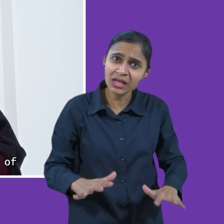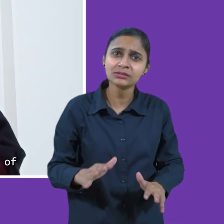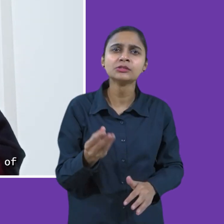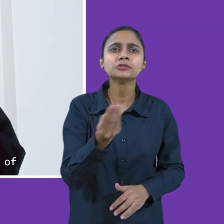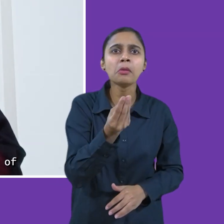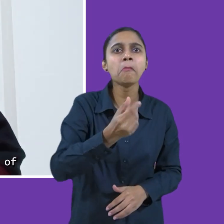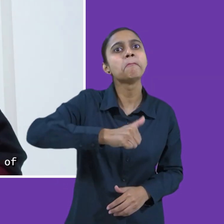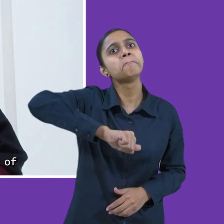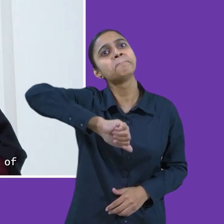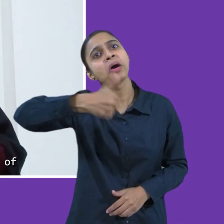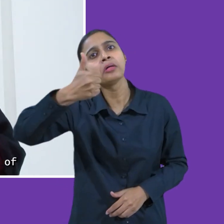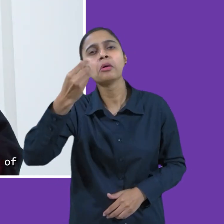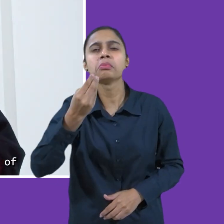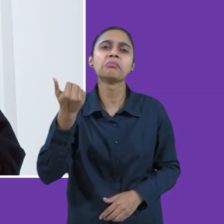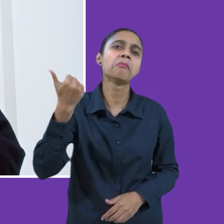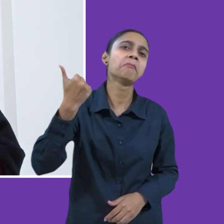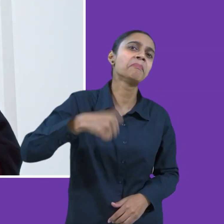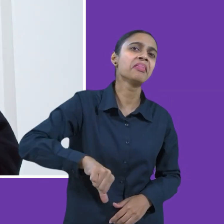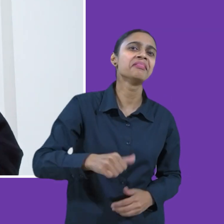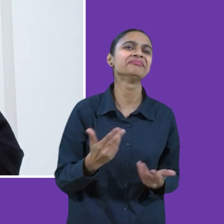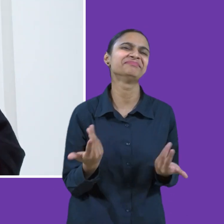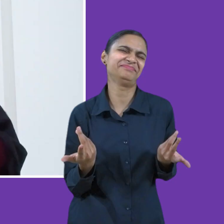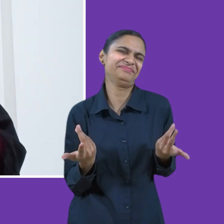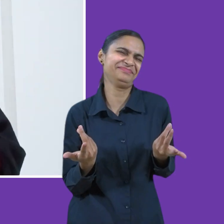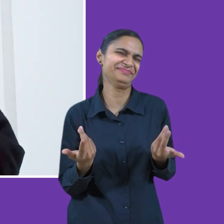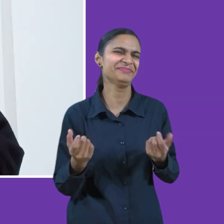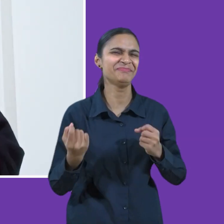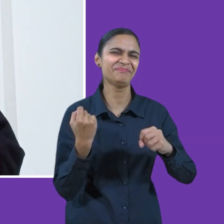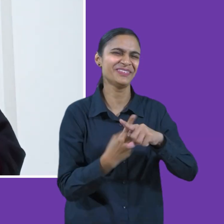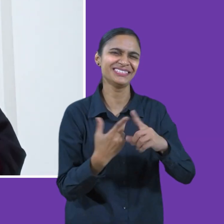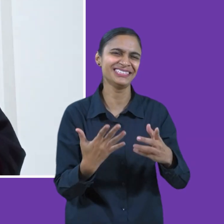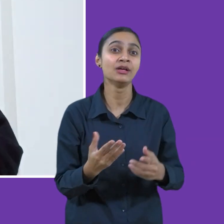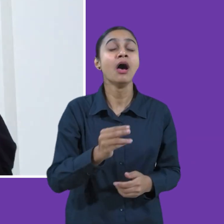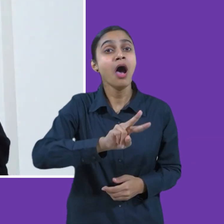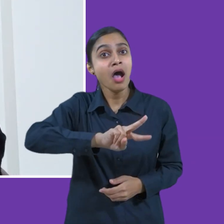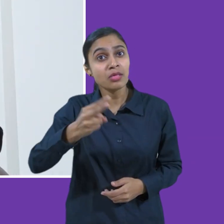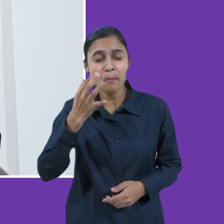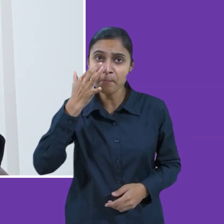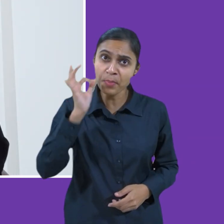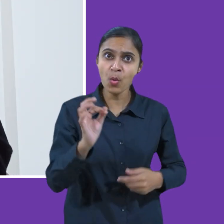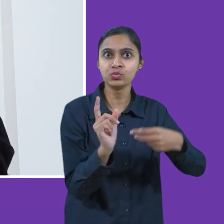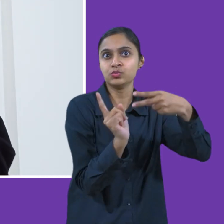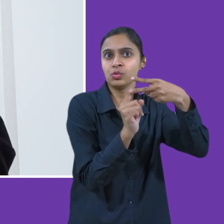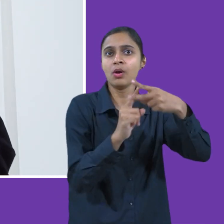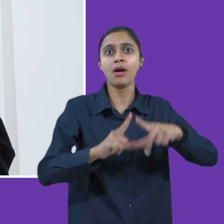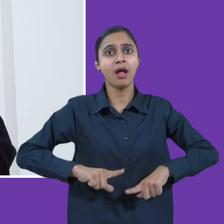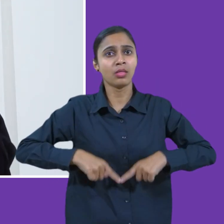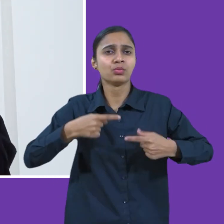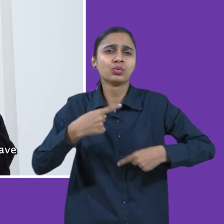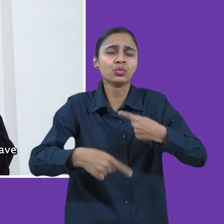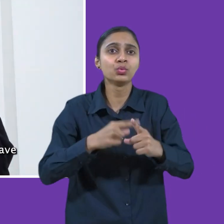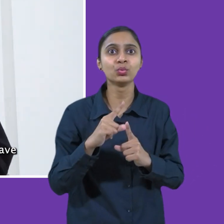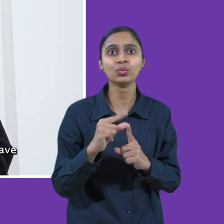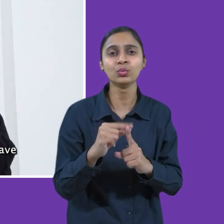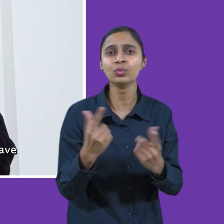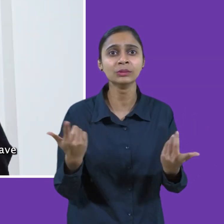I'm not too strict with myself, but I'm very observant of what happens in my body. So observe yourself. So